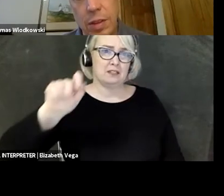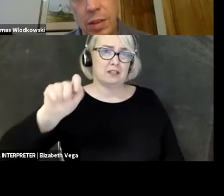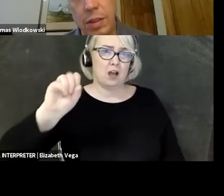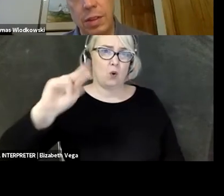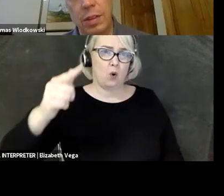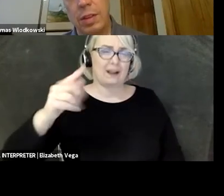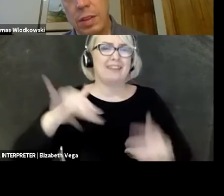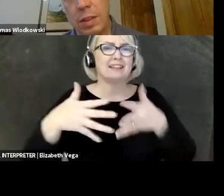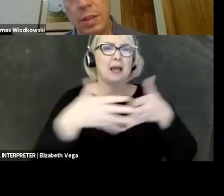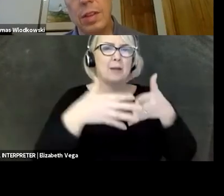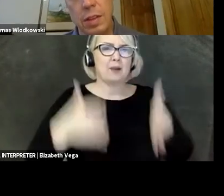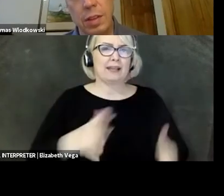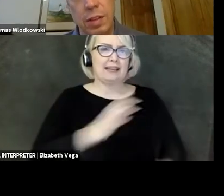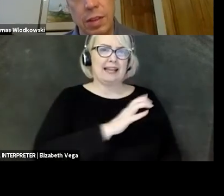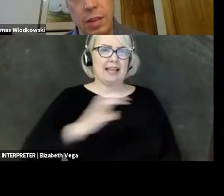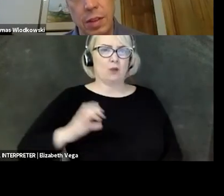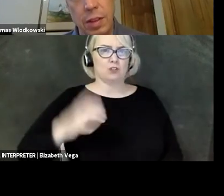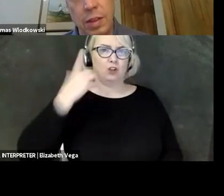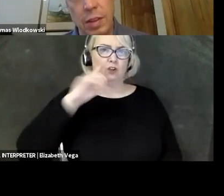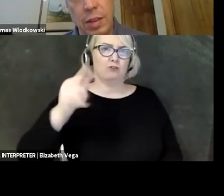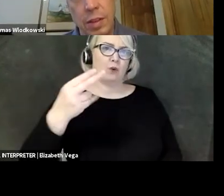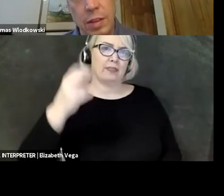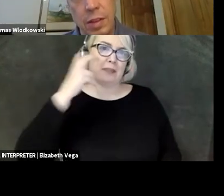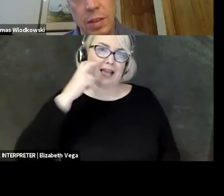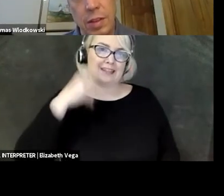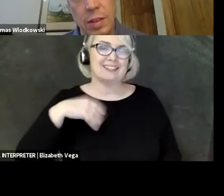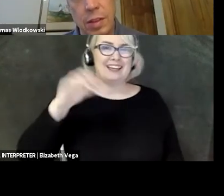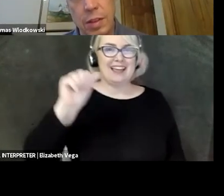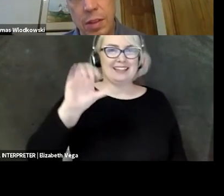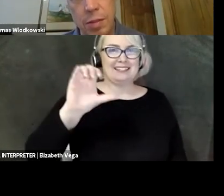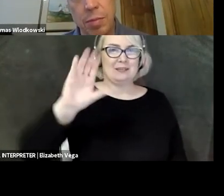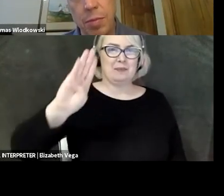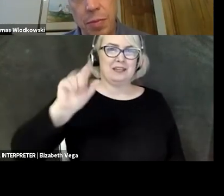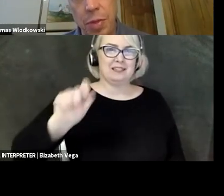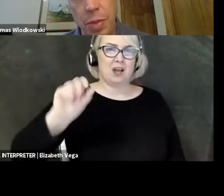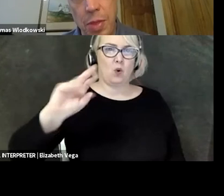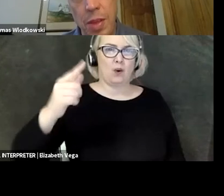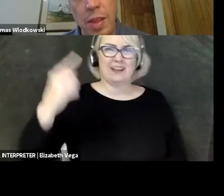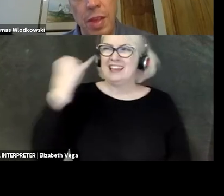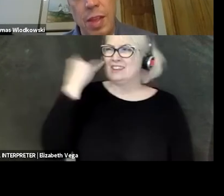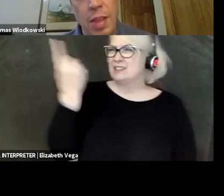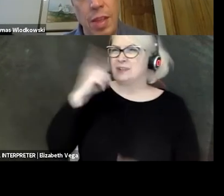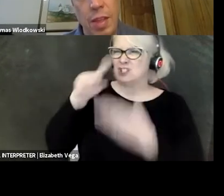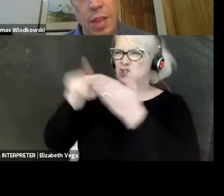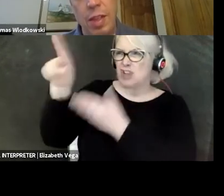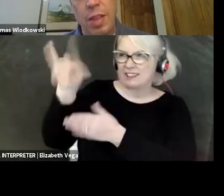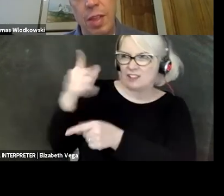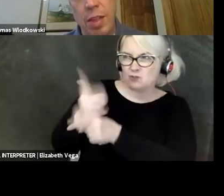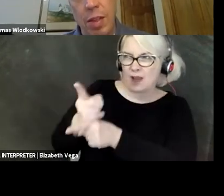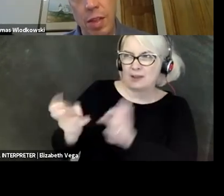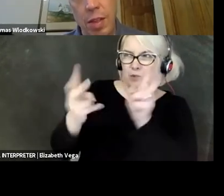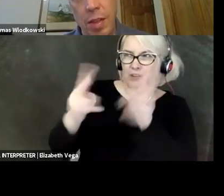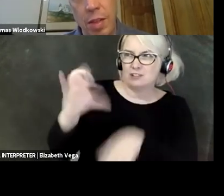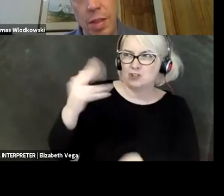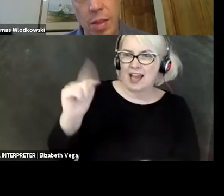mm-hmm. acb.org, I think, is the URL. If someone can validate that and put in the chat, would be great. Next up, Meryl Evans